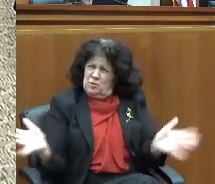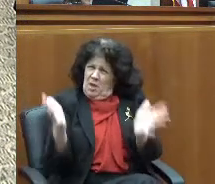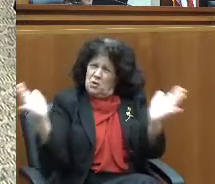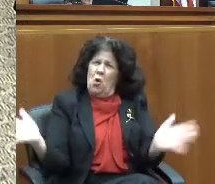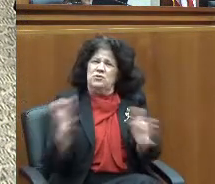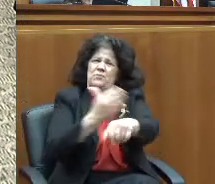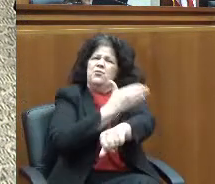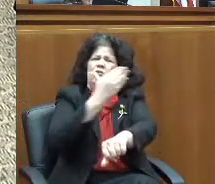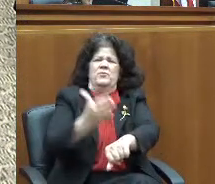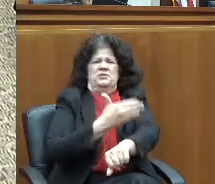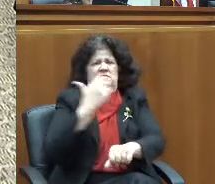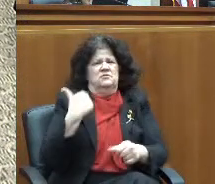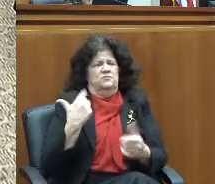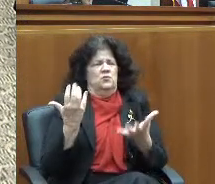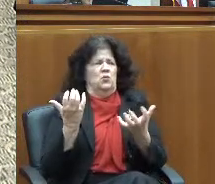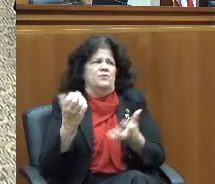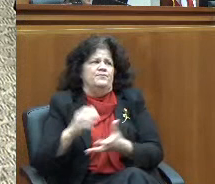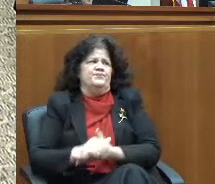along.